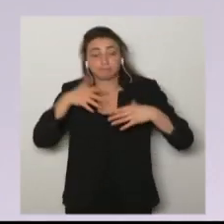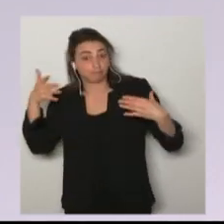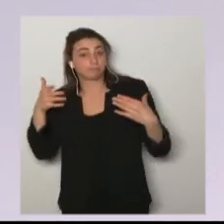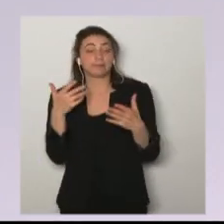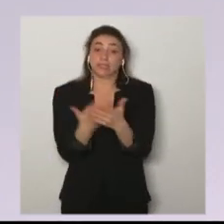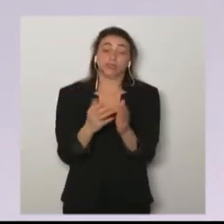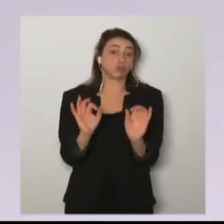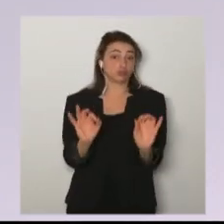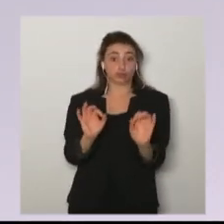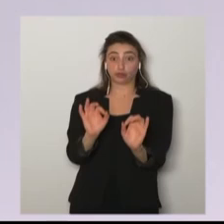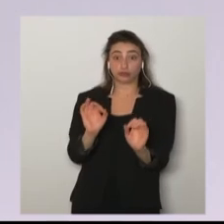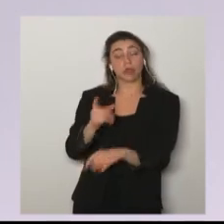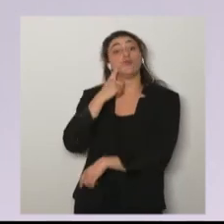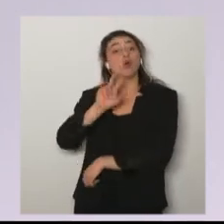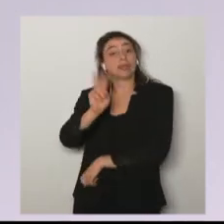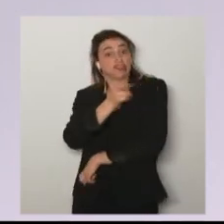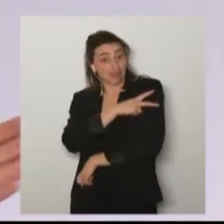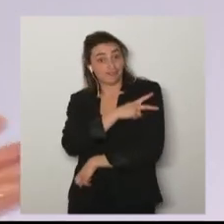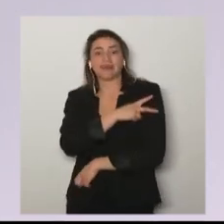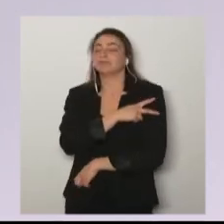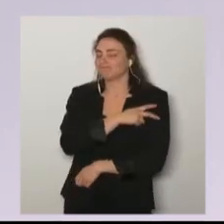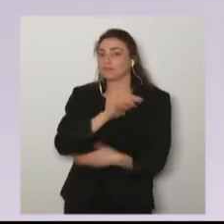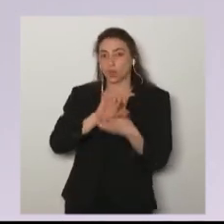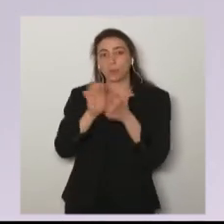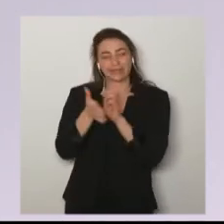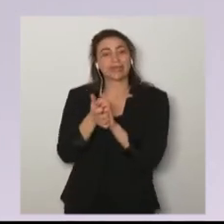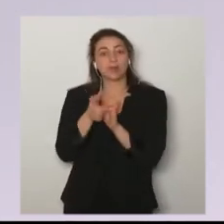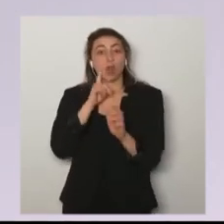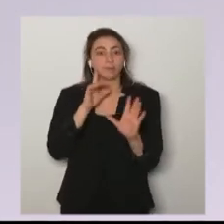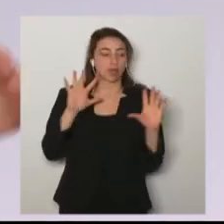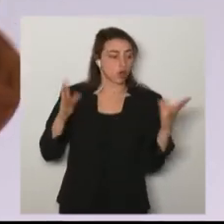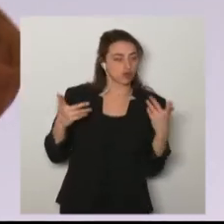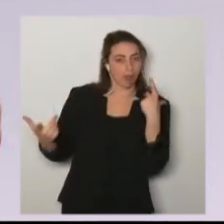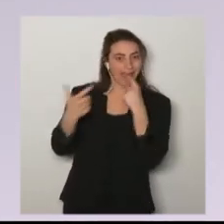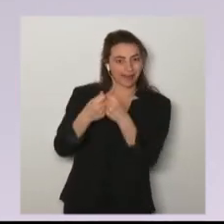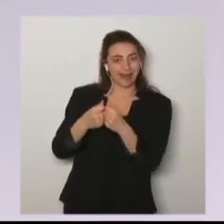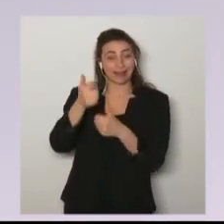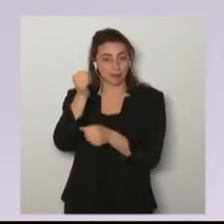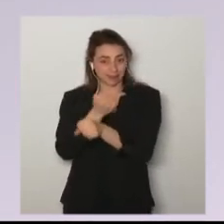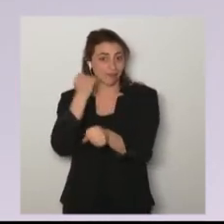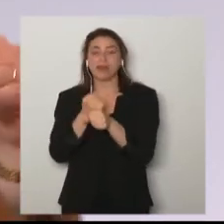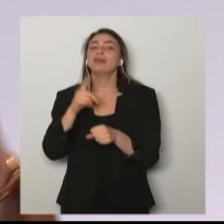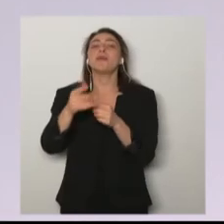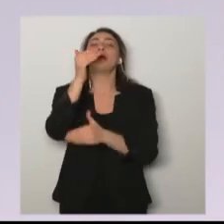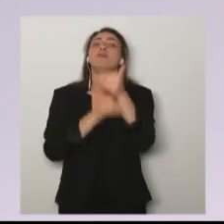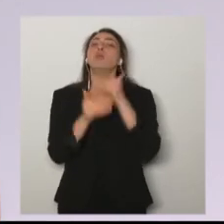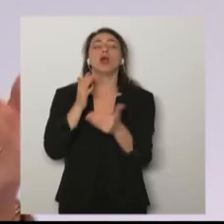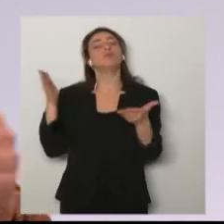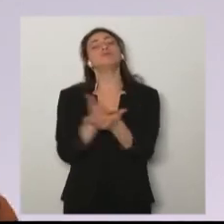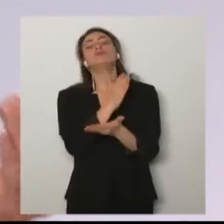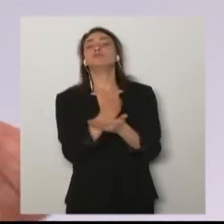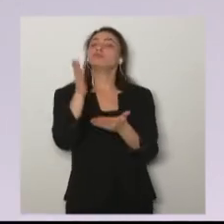adaptations is also more difficult. It's not you make a plan and you just follow the plan, but it's, and also the unpredictability of